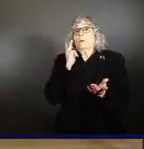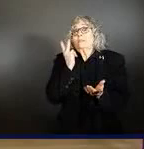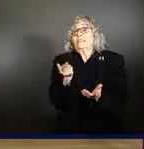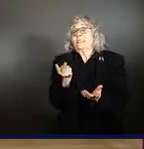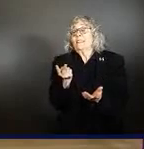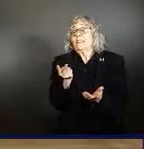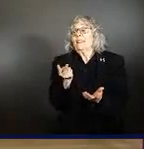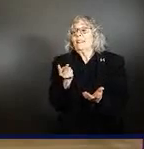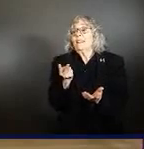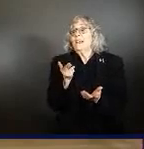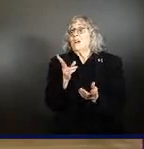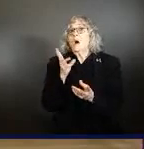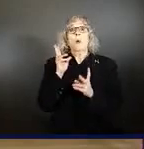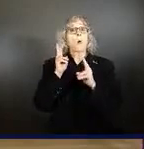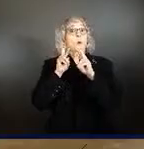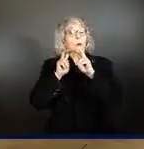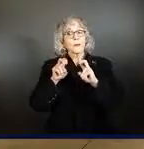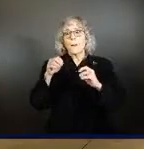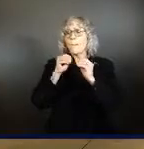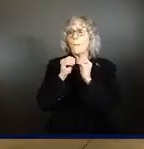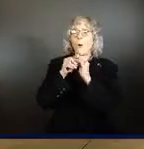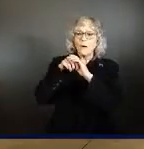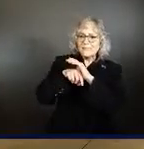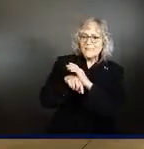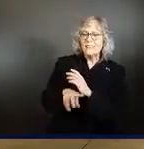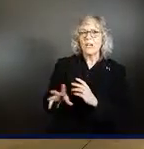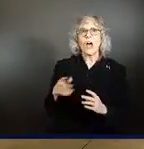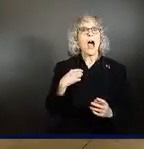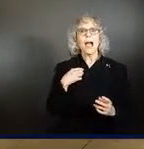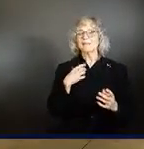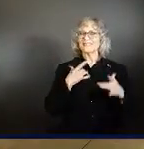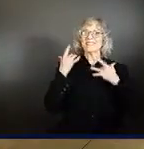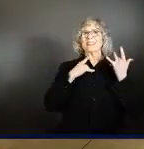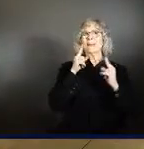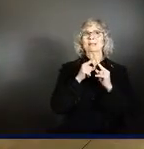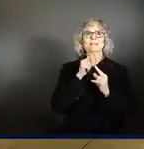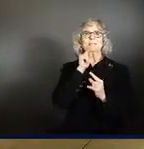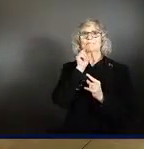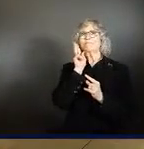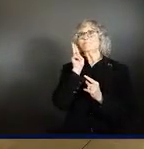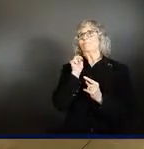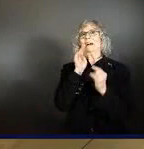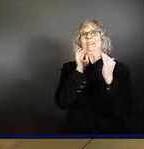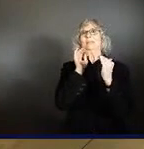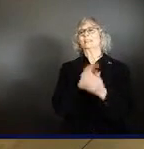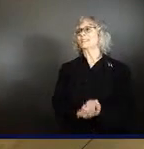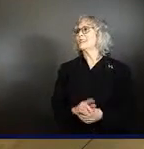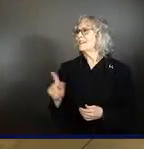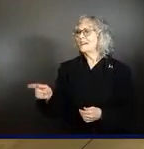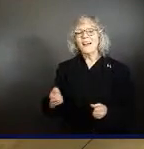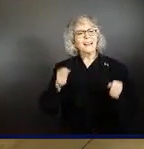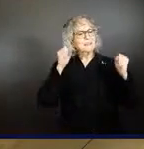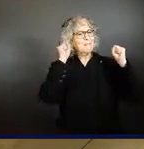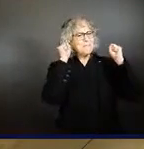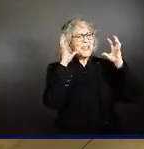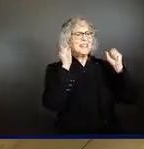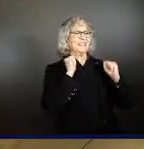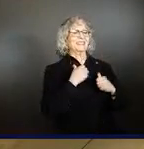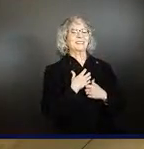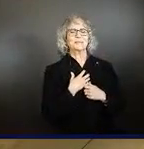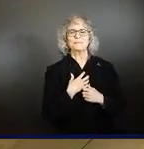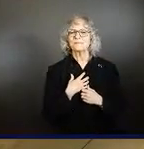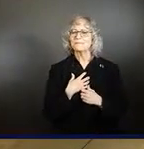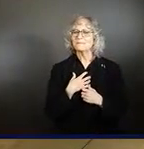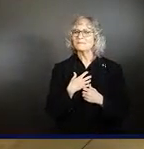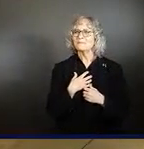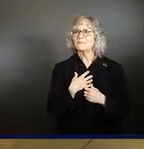us, and that's what I'm most excited about, the unexpected. That is amazing. And so it wasn't